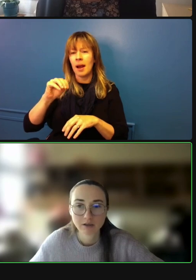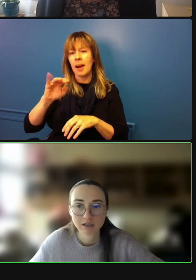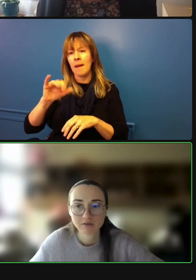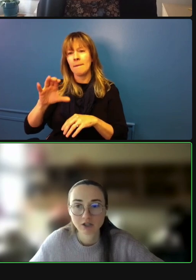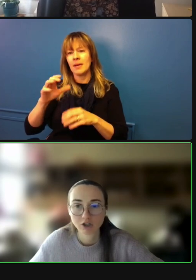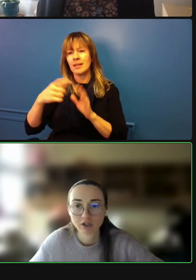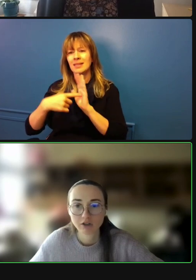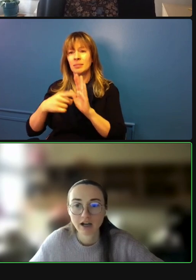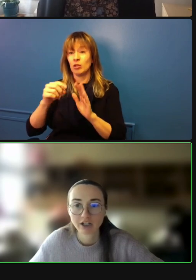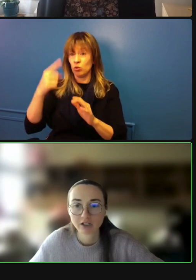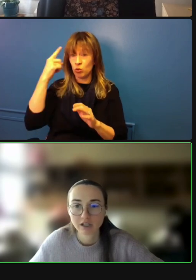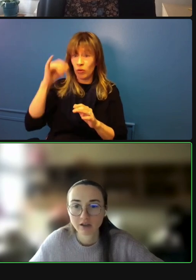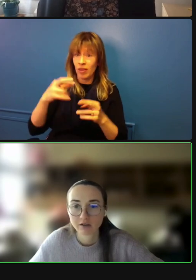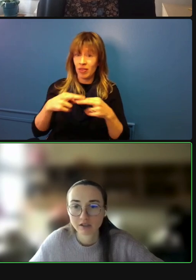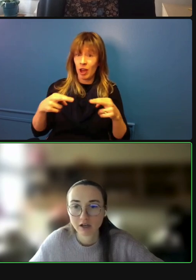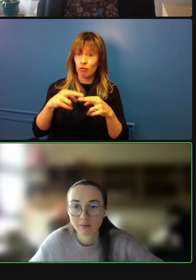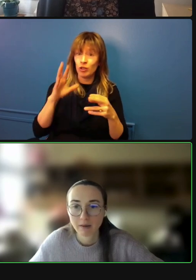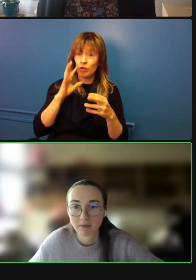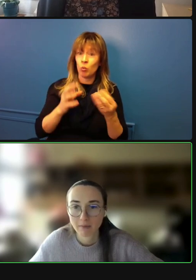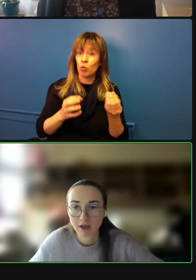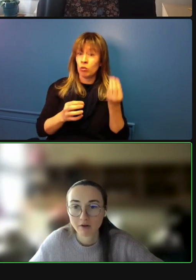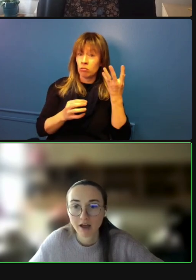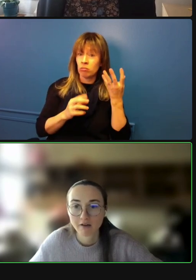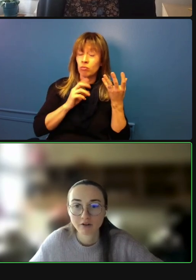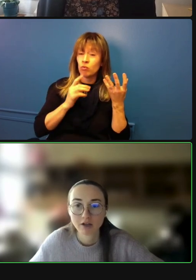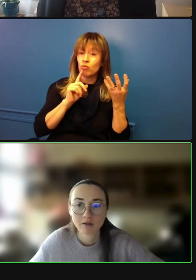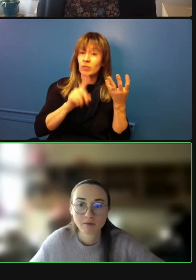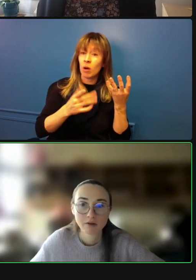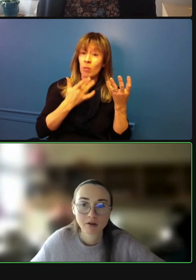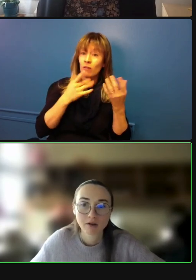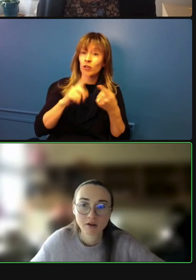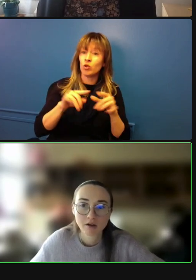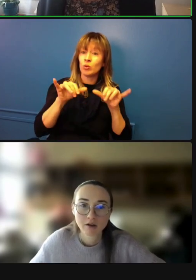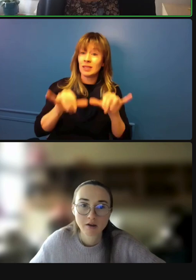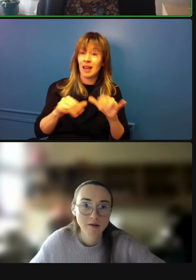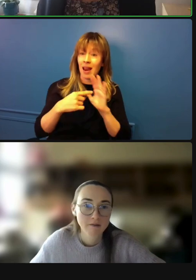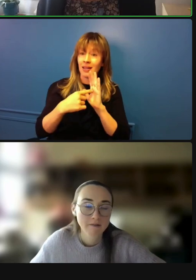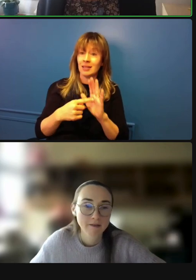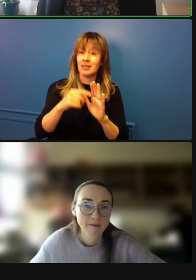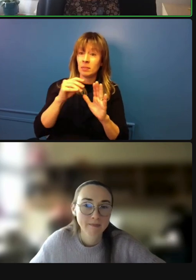static displays or social interactions like those studied by Pompeo and Hathaway?